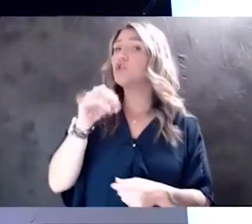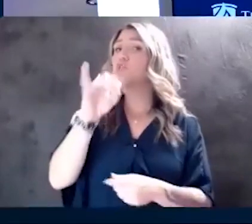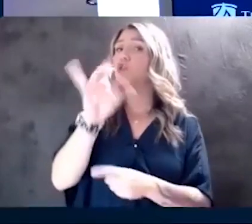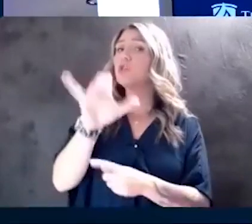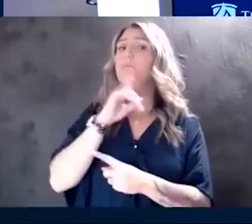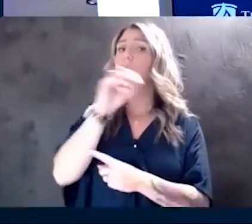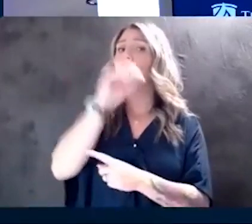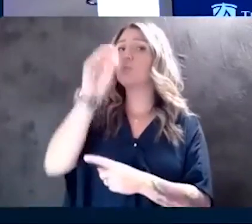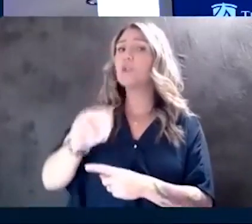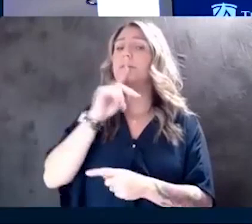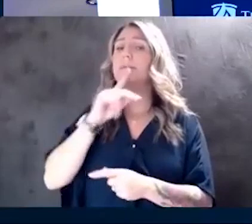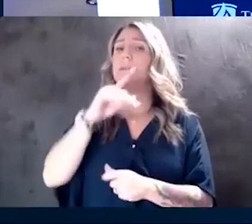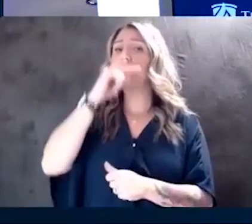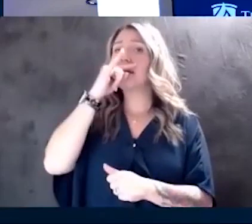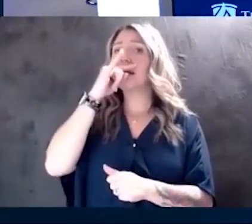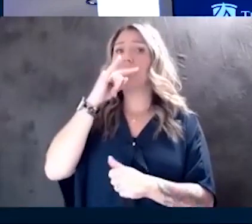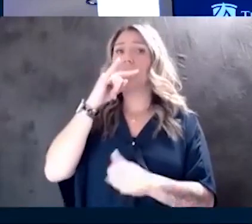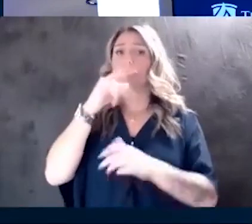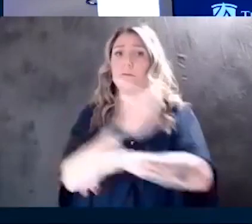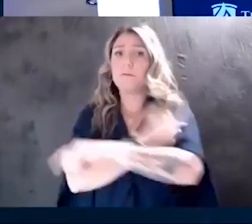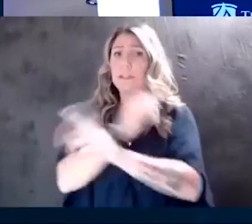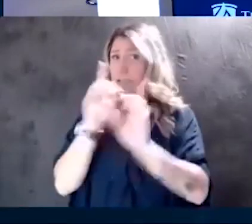the district right now?